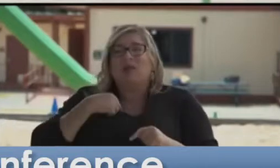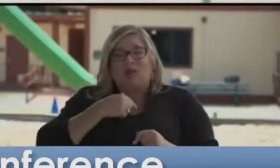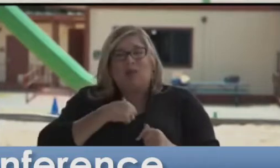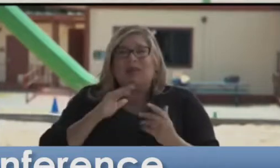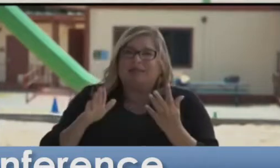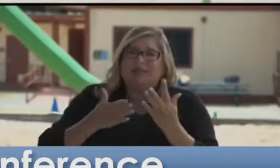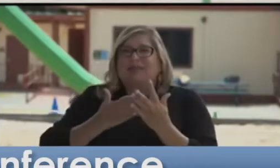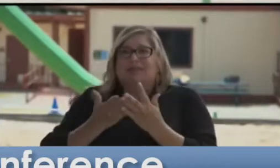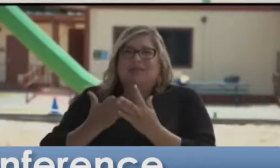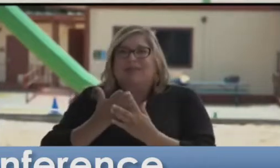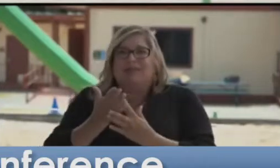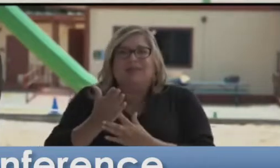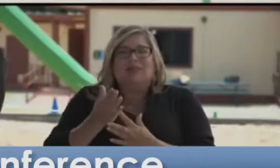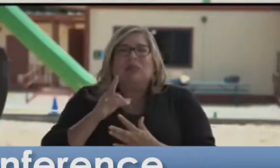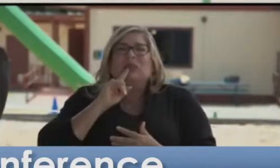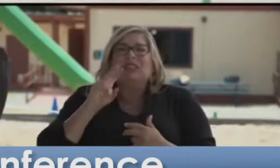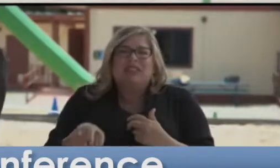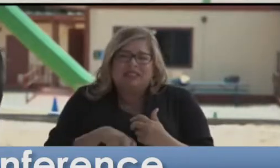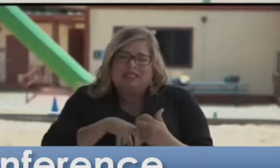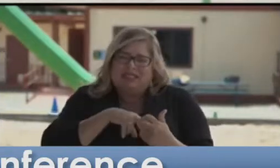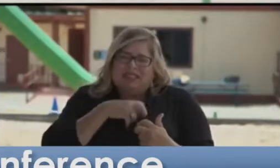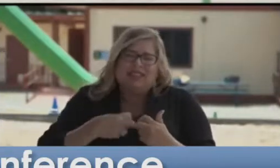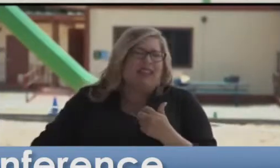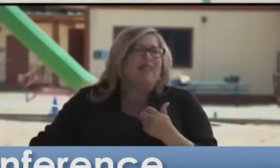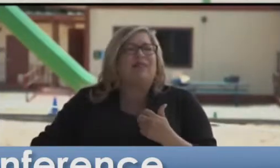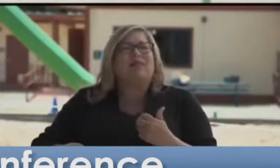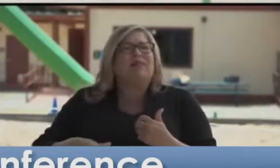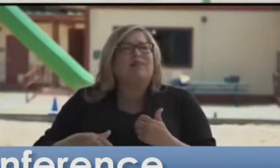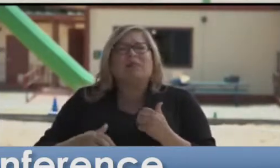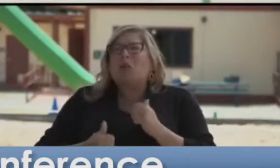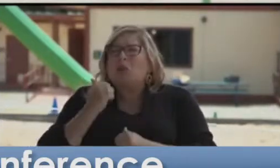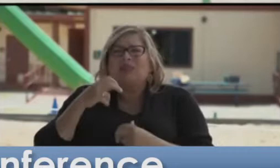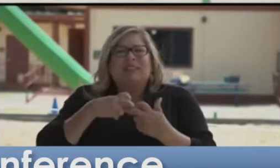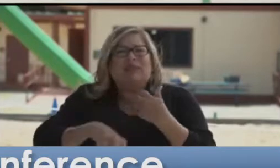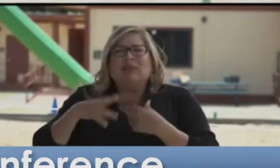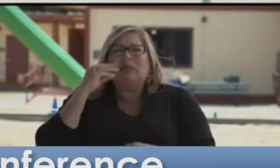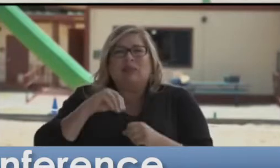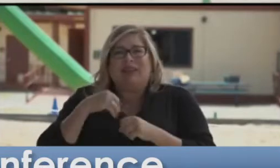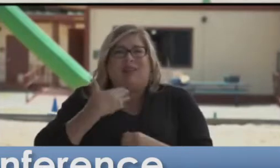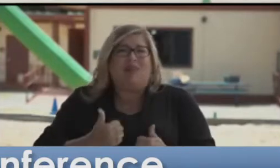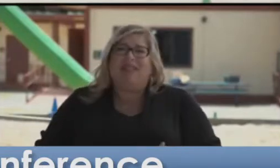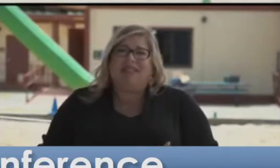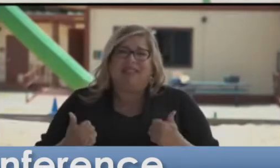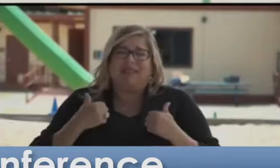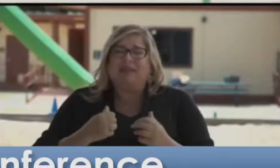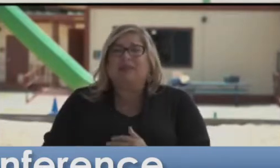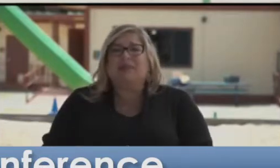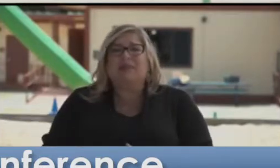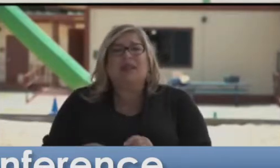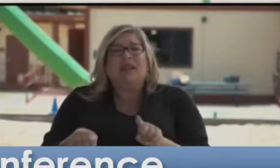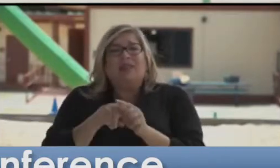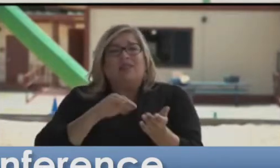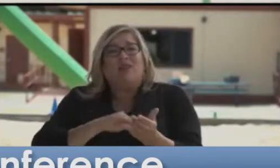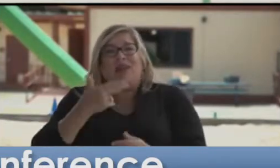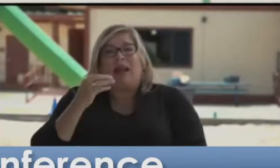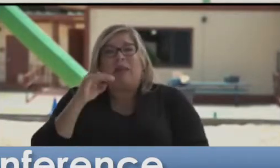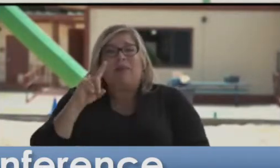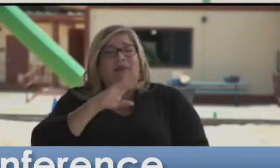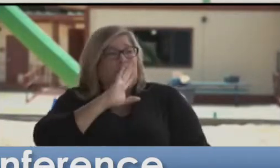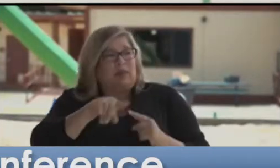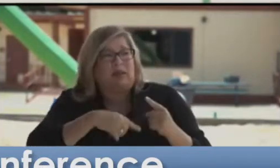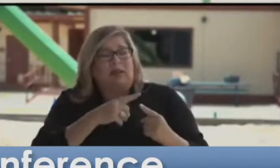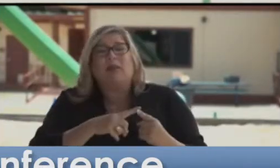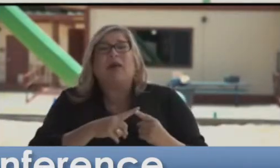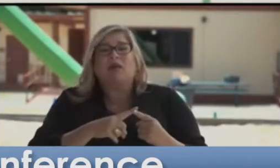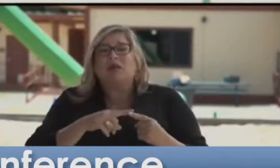been, I believe, the toughest experience of our lifetime. As Dr. Darling Hammond referenced, to be at a school community where